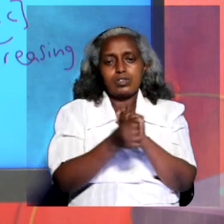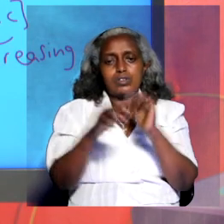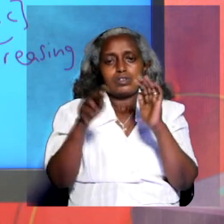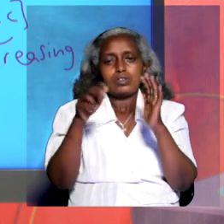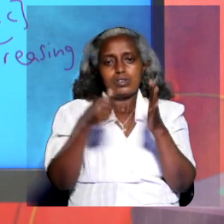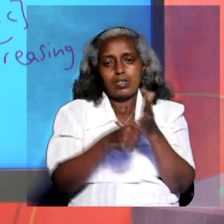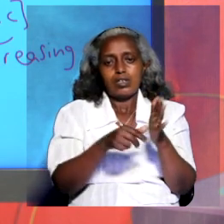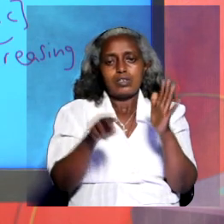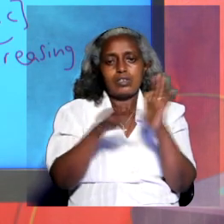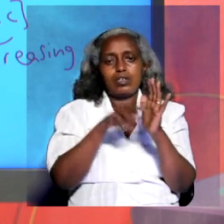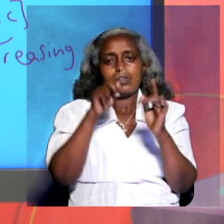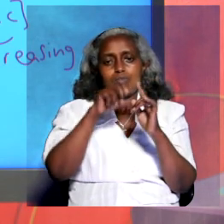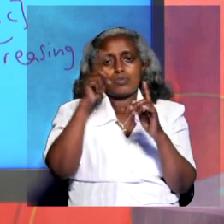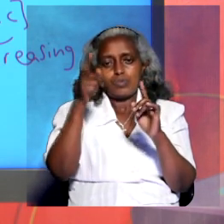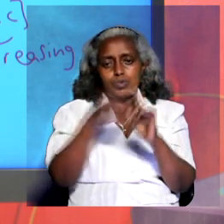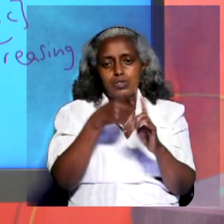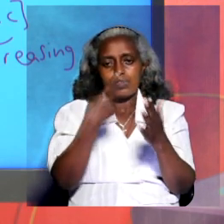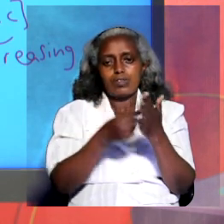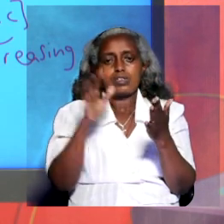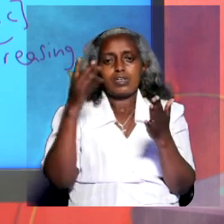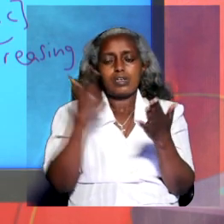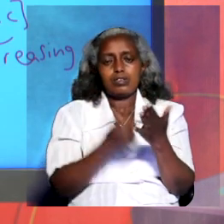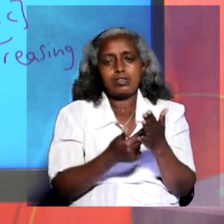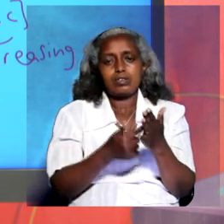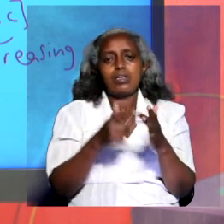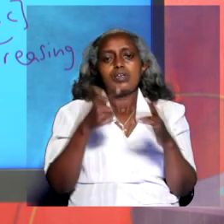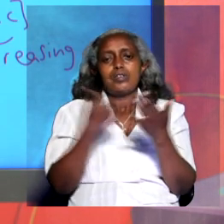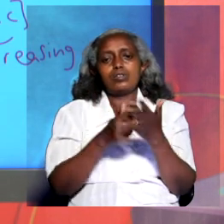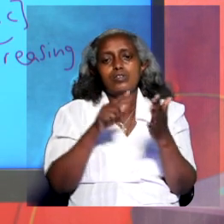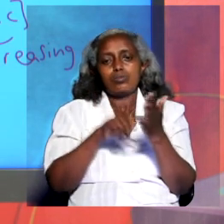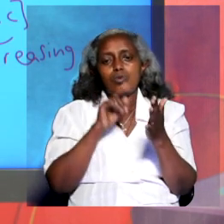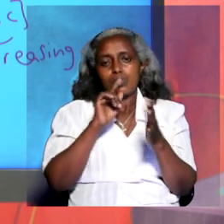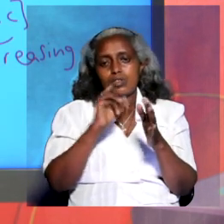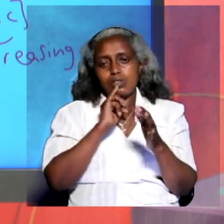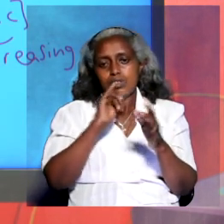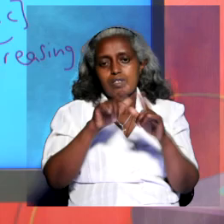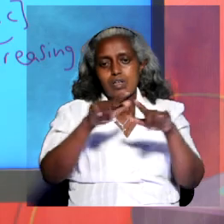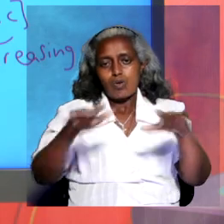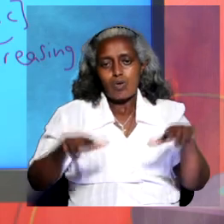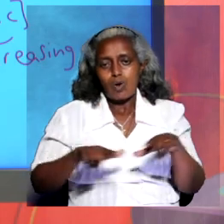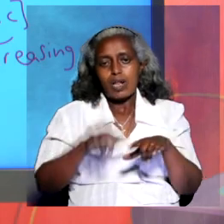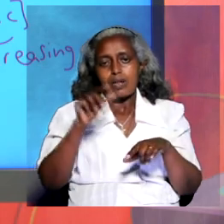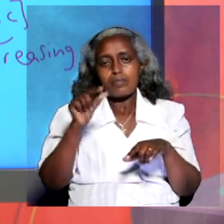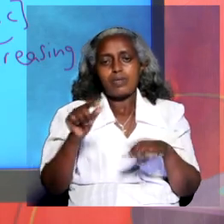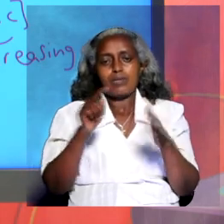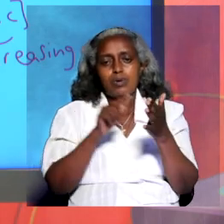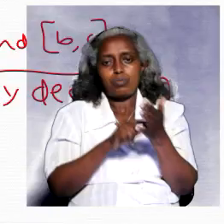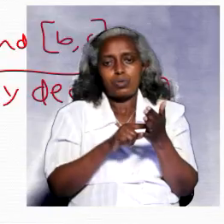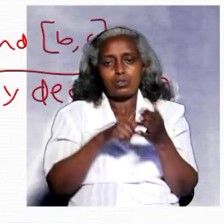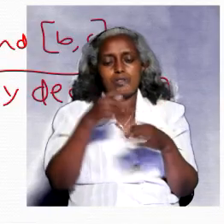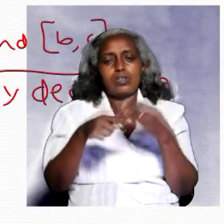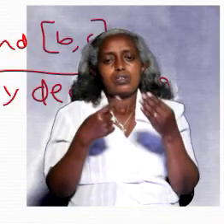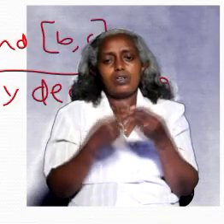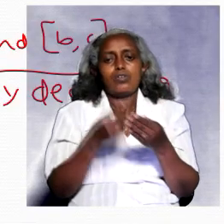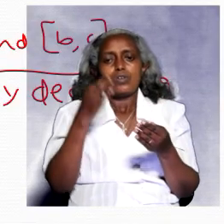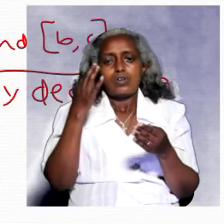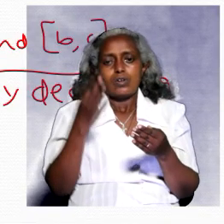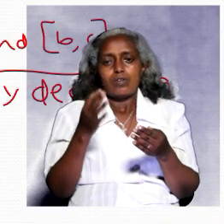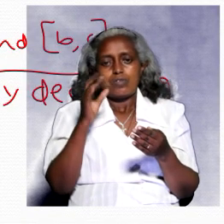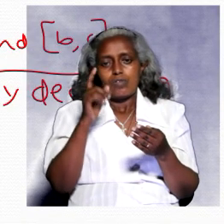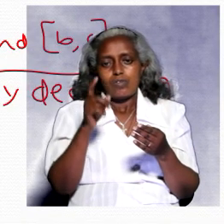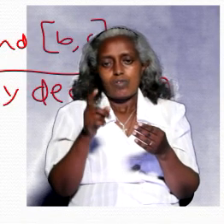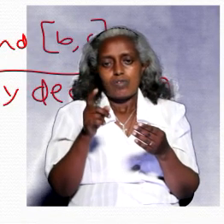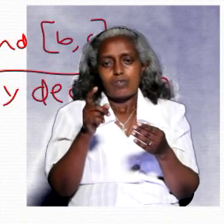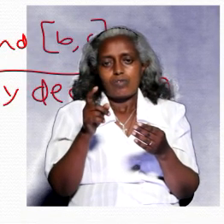negative to positive is like this, so this point is local minimum point. Therefore,